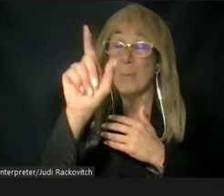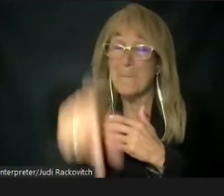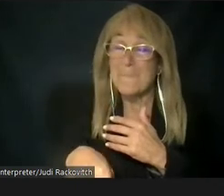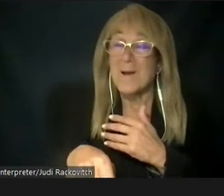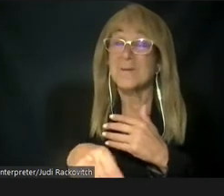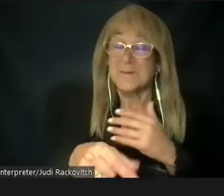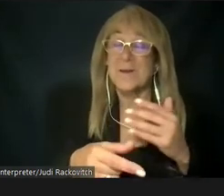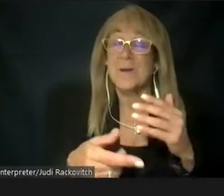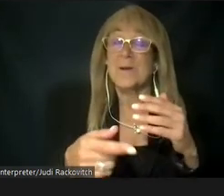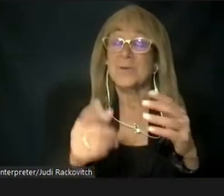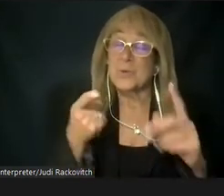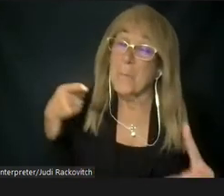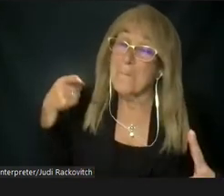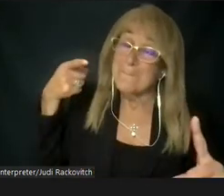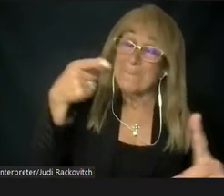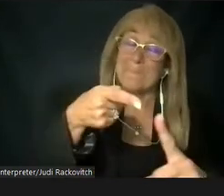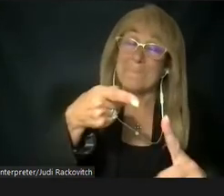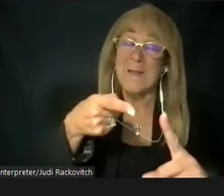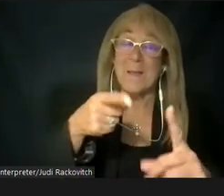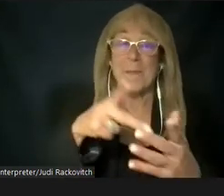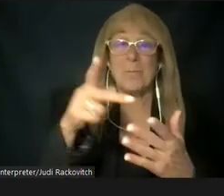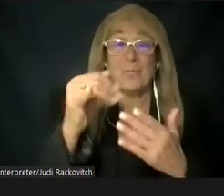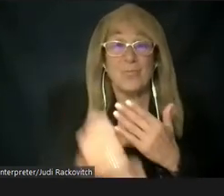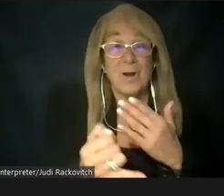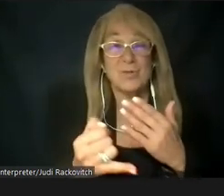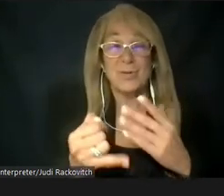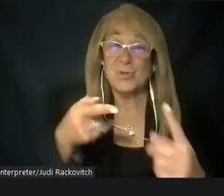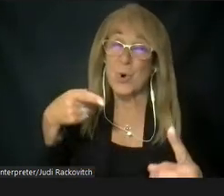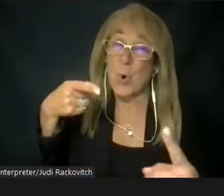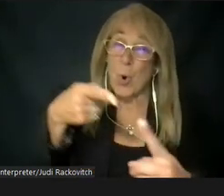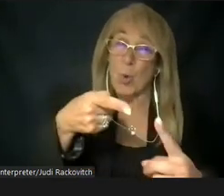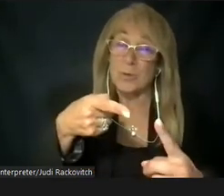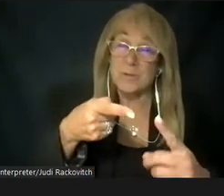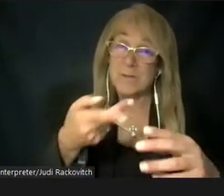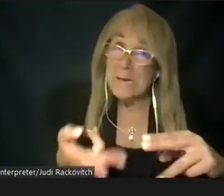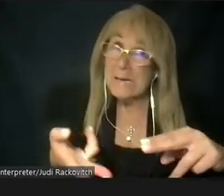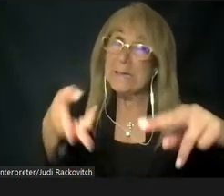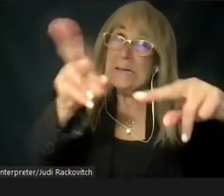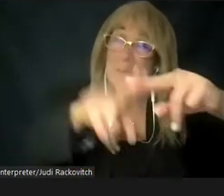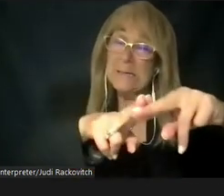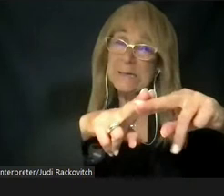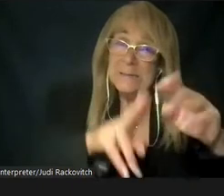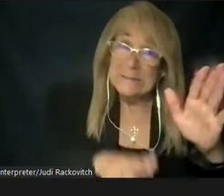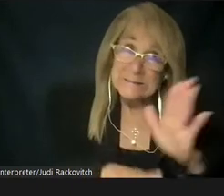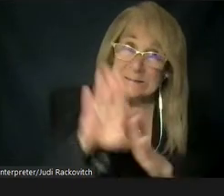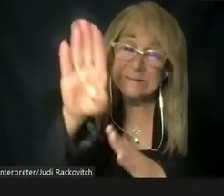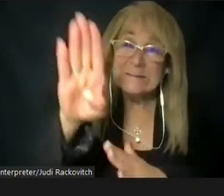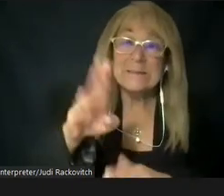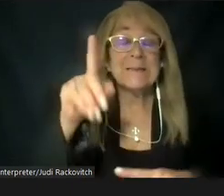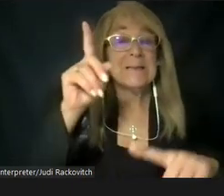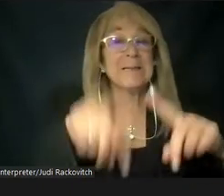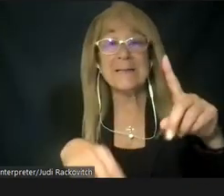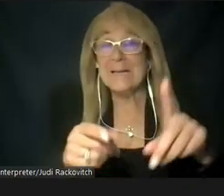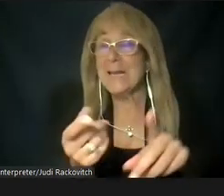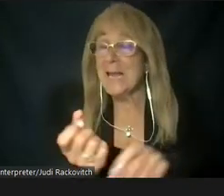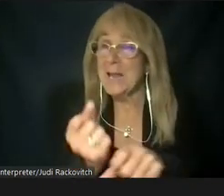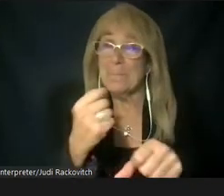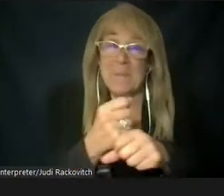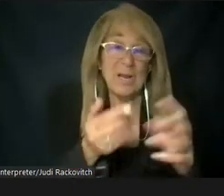needs, and objectives. The modeling is not complete, and a final determination of the toll rates will not be made in the environmental assessment.